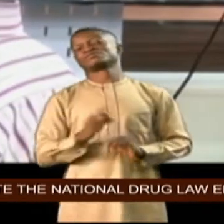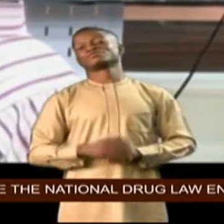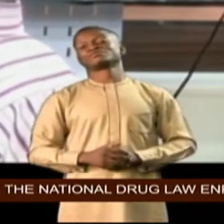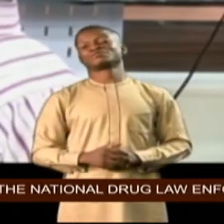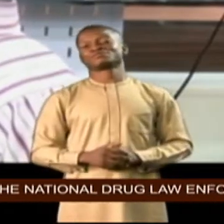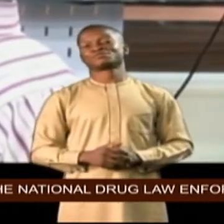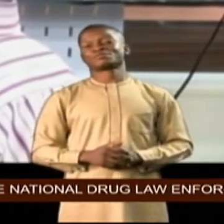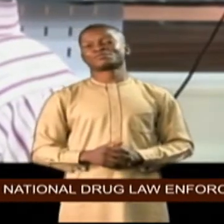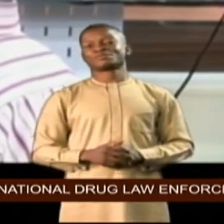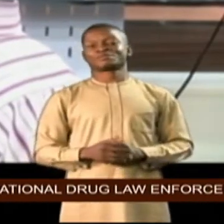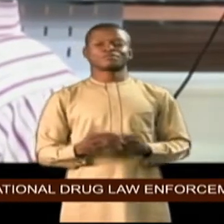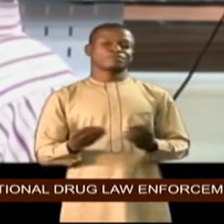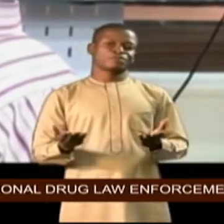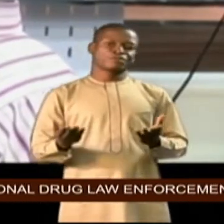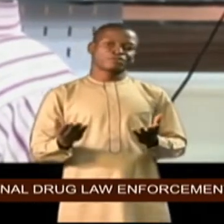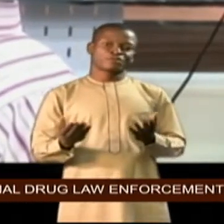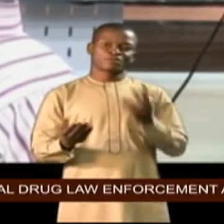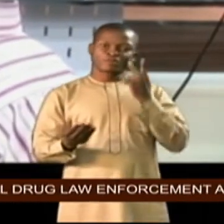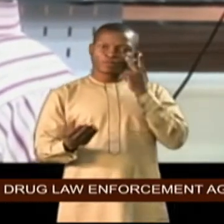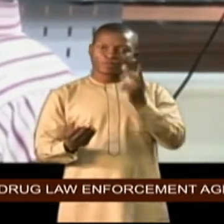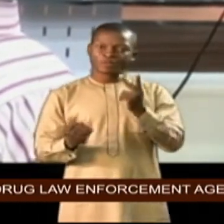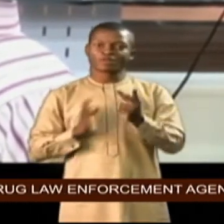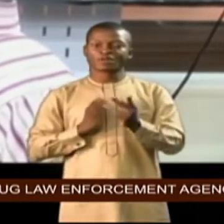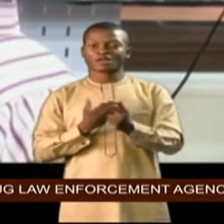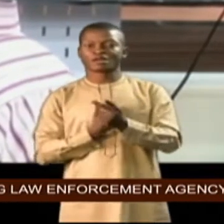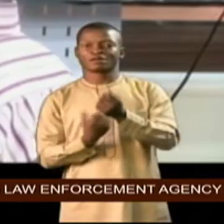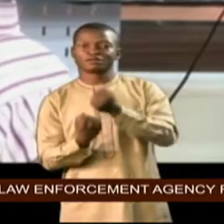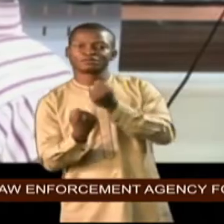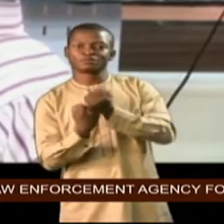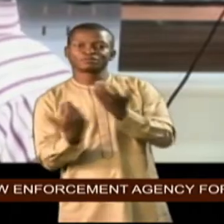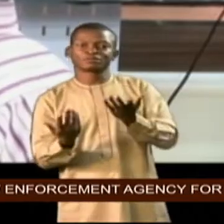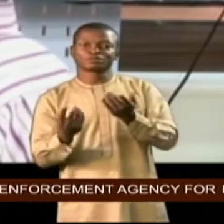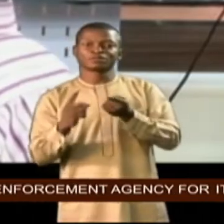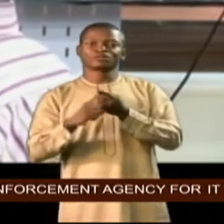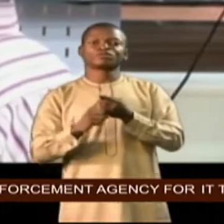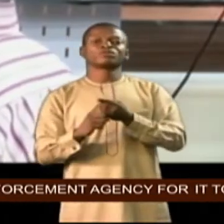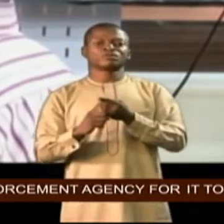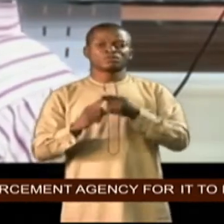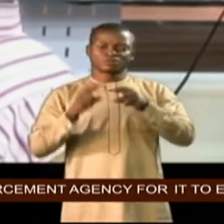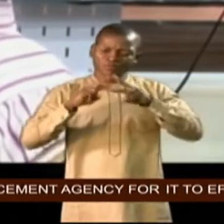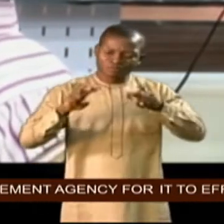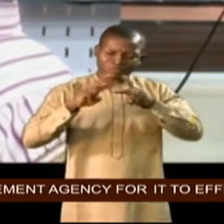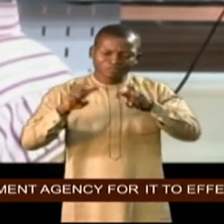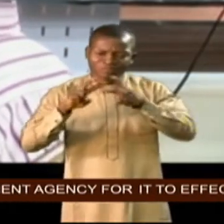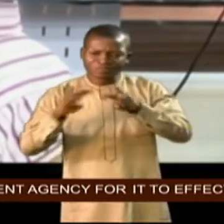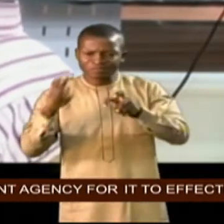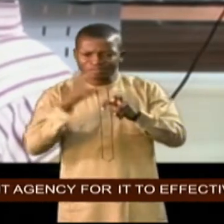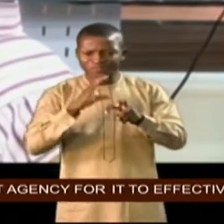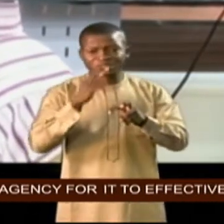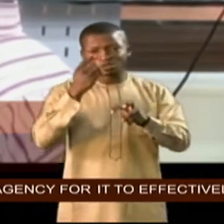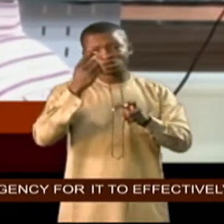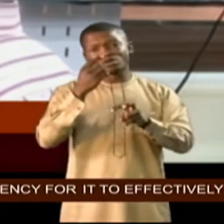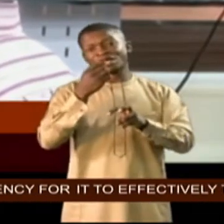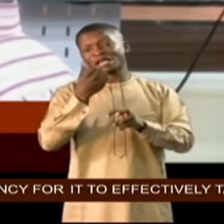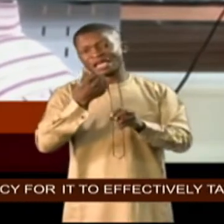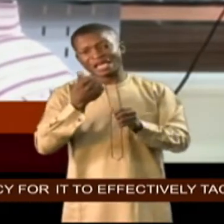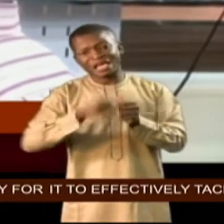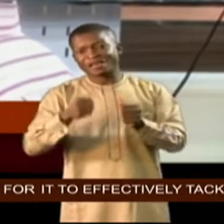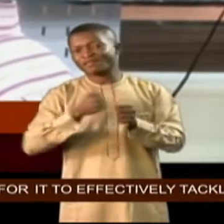And I'm pleading to be pardoned, and I will support them in any way to further this investigation to get every other information they